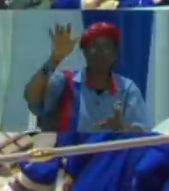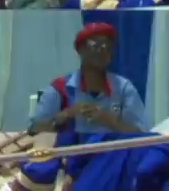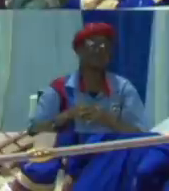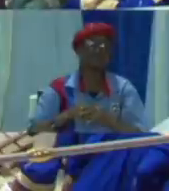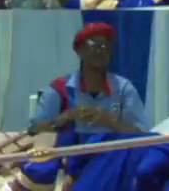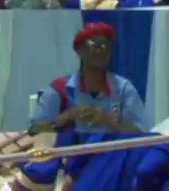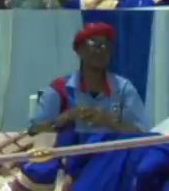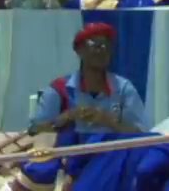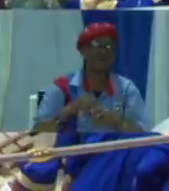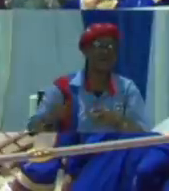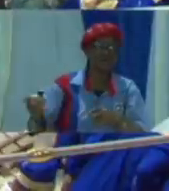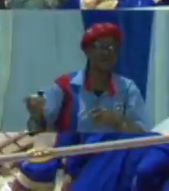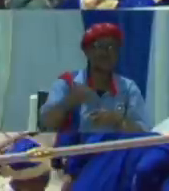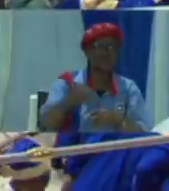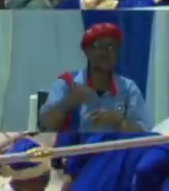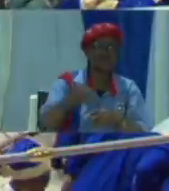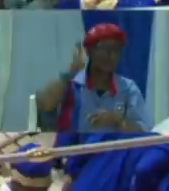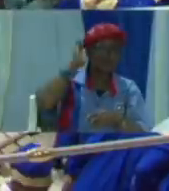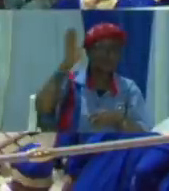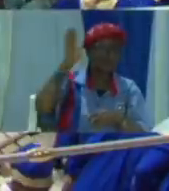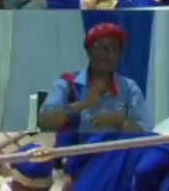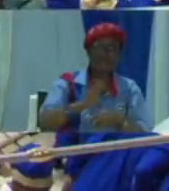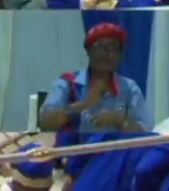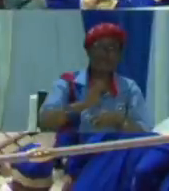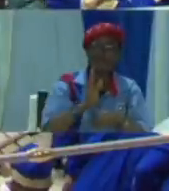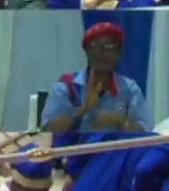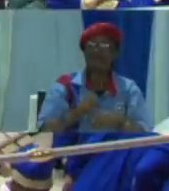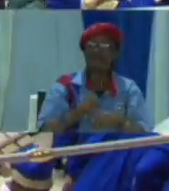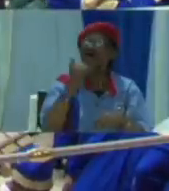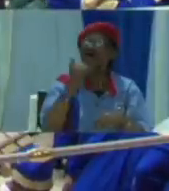And you will never offend God again.